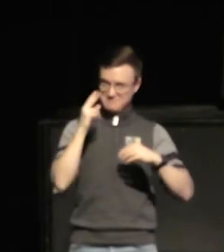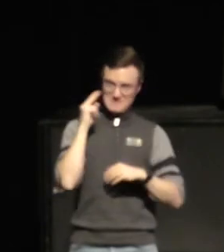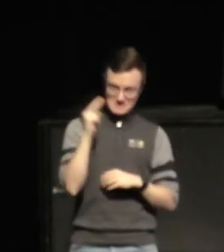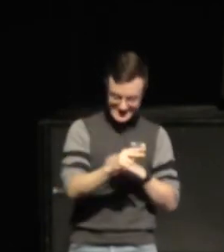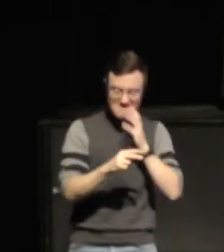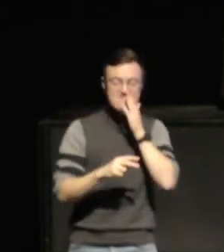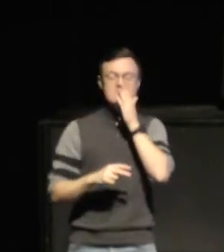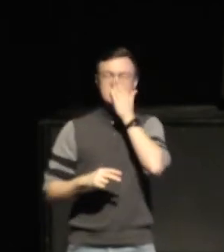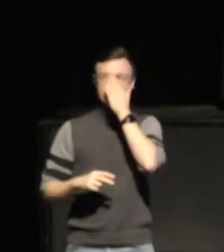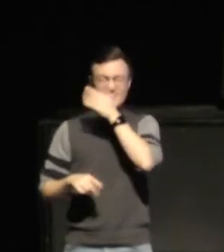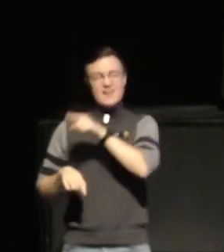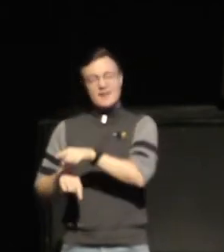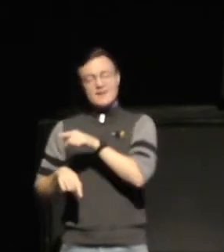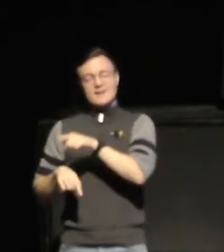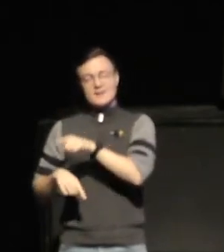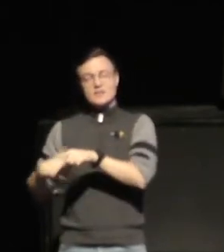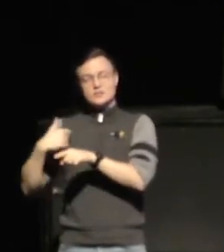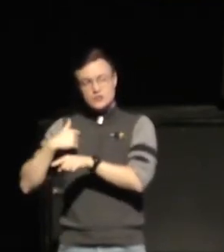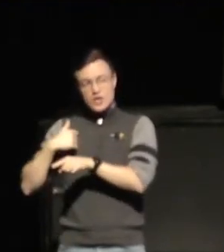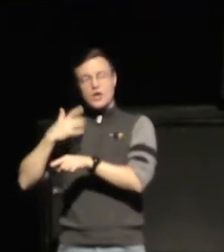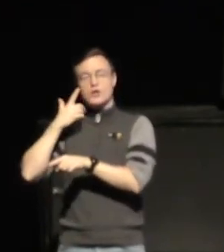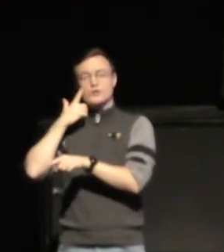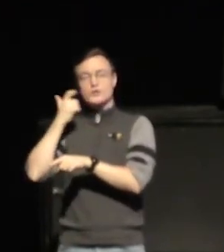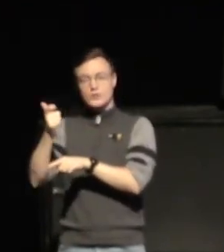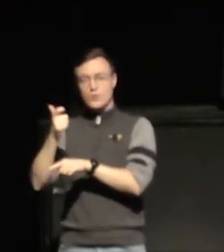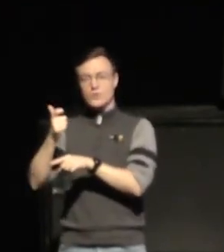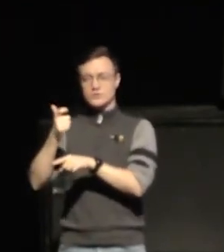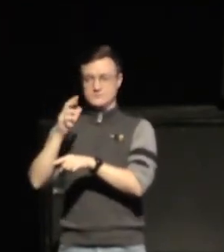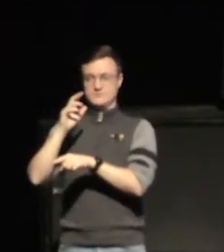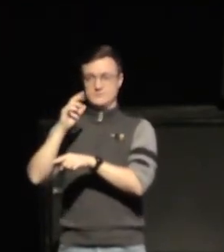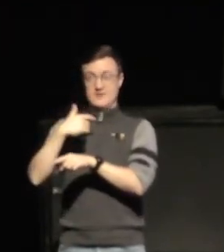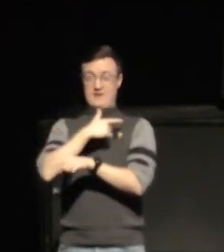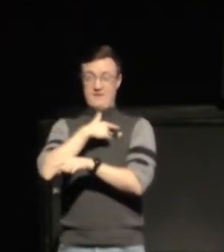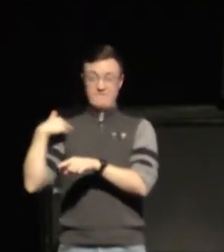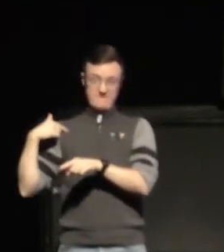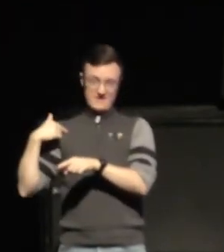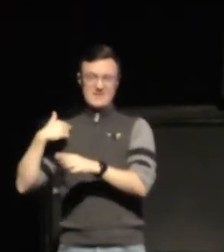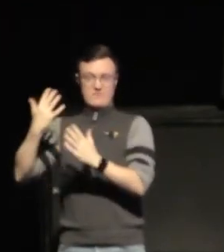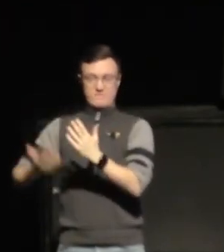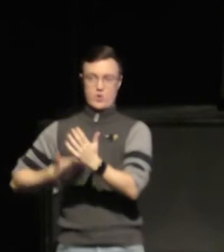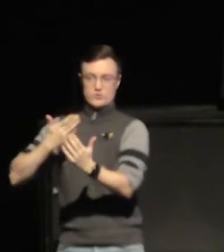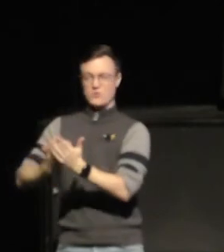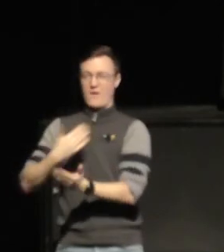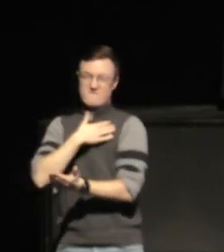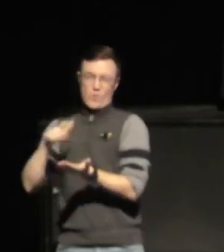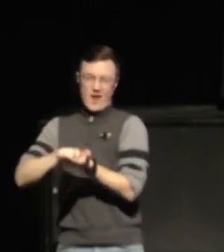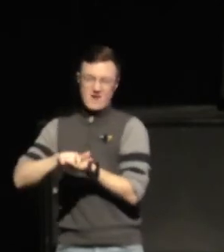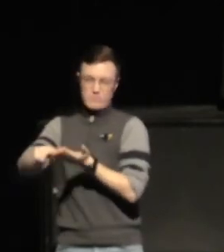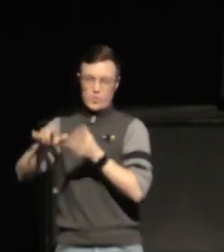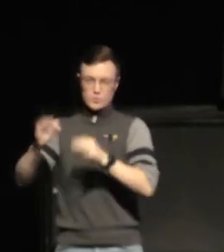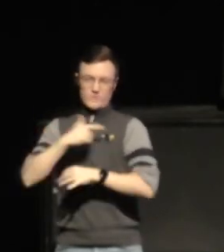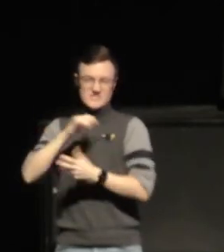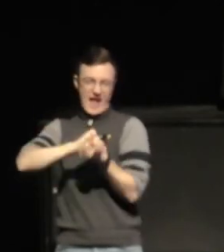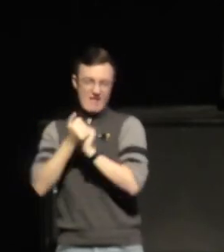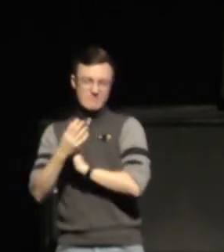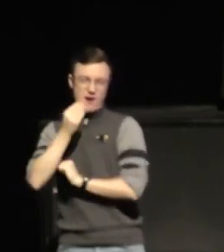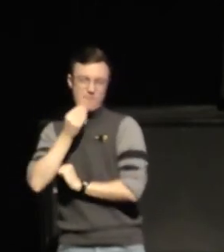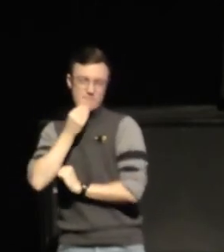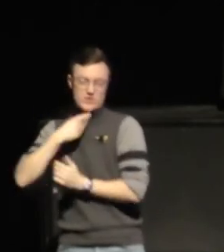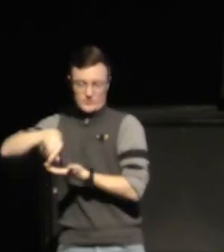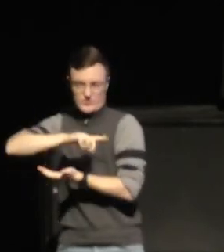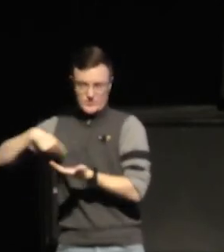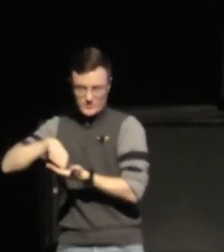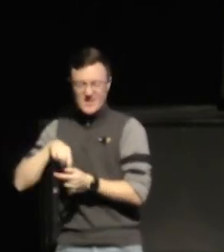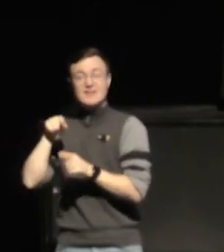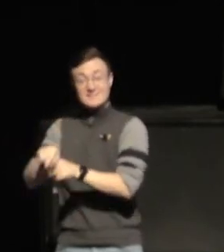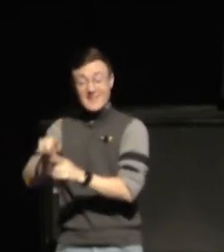and us as consumers. But I think the shift that we suggest in this Eat Lancet report is something that humanity